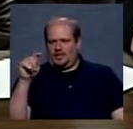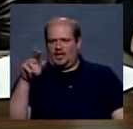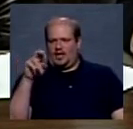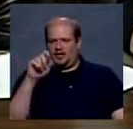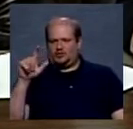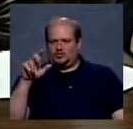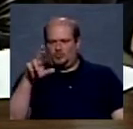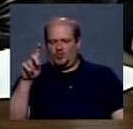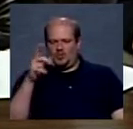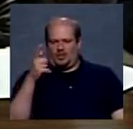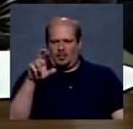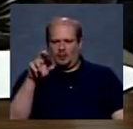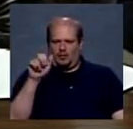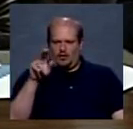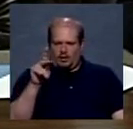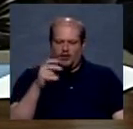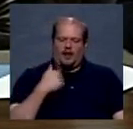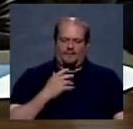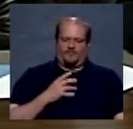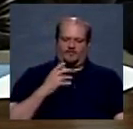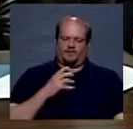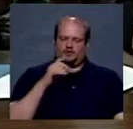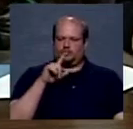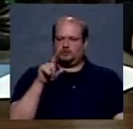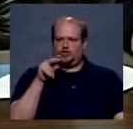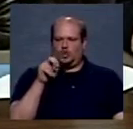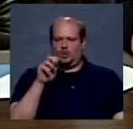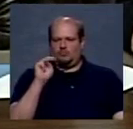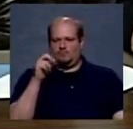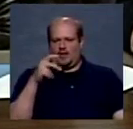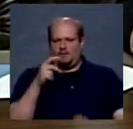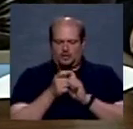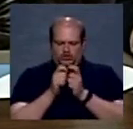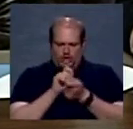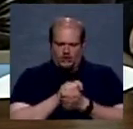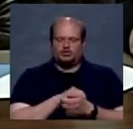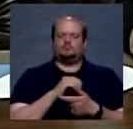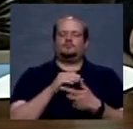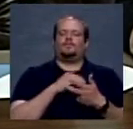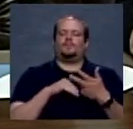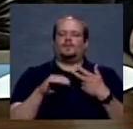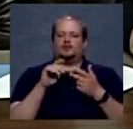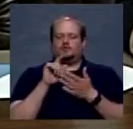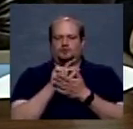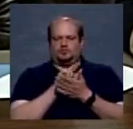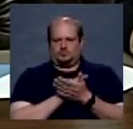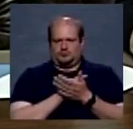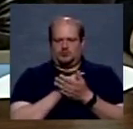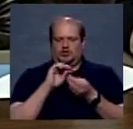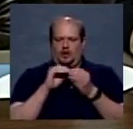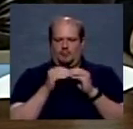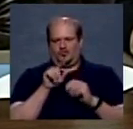Rock, Arkansas, amending the official zoning map of the city of Little Rock, Arkansas, and for the purposes, an ordinance to repeal ordinance